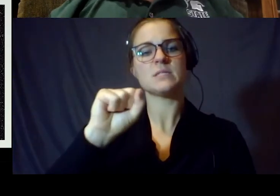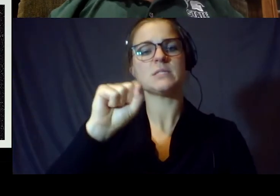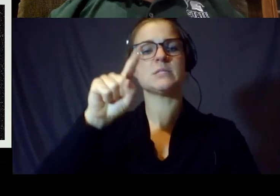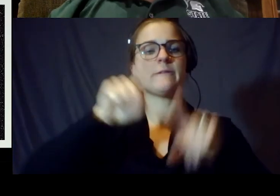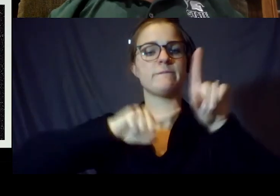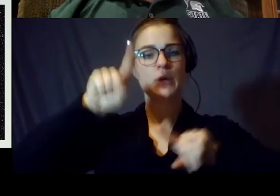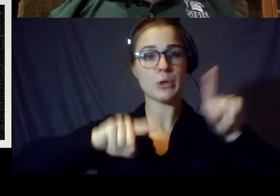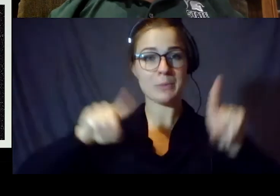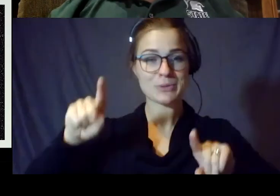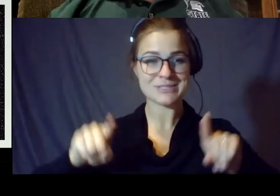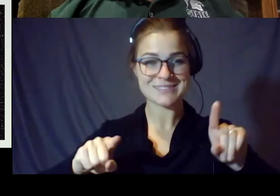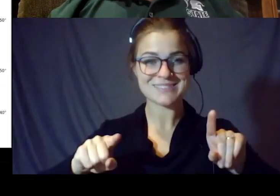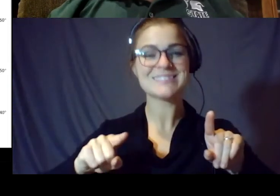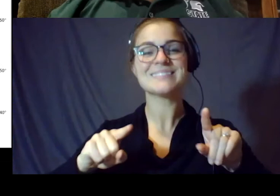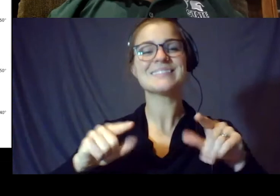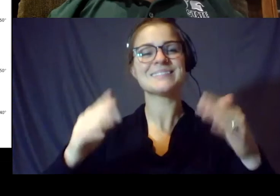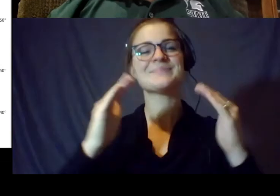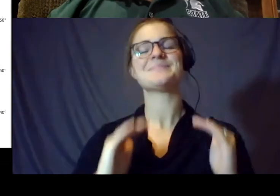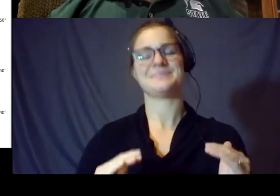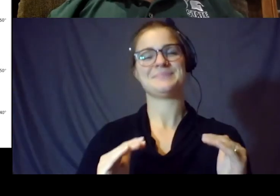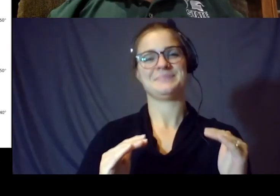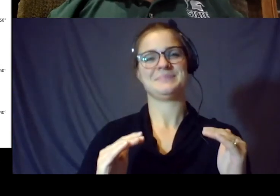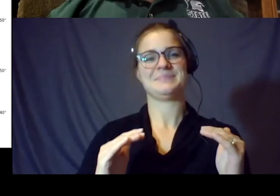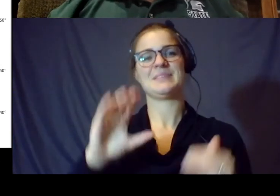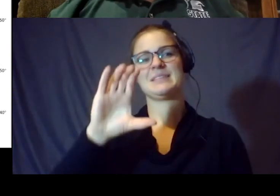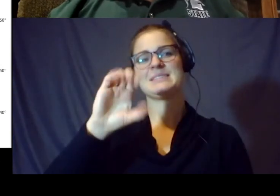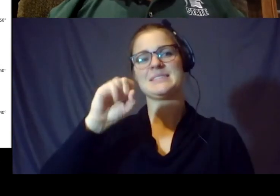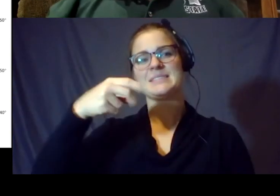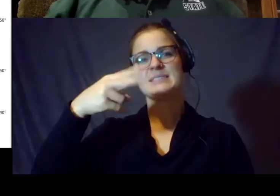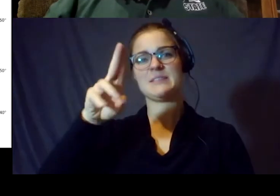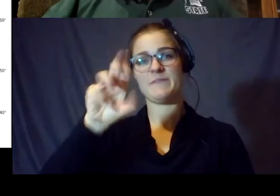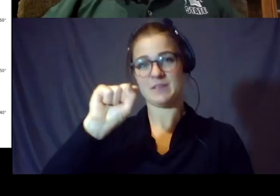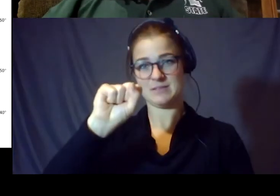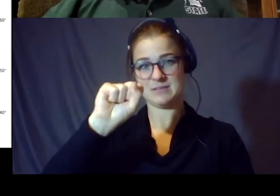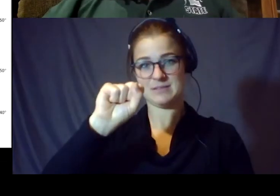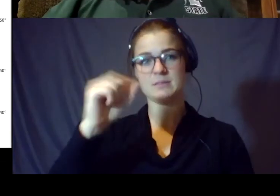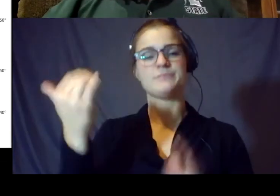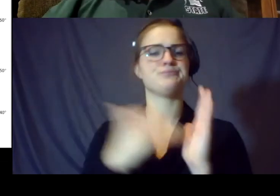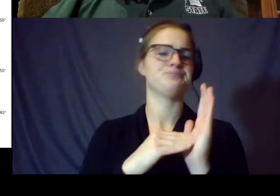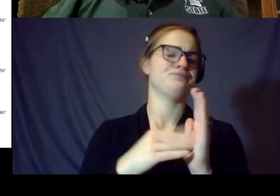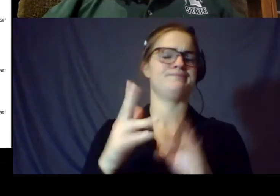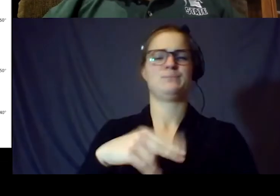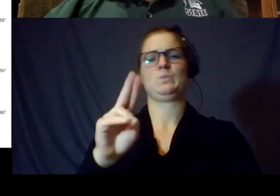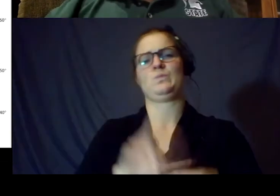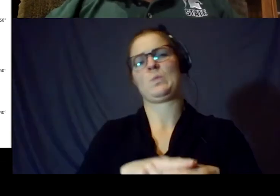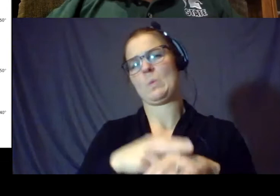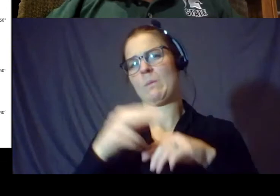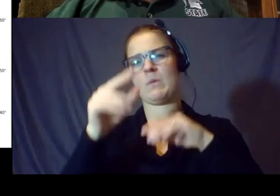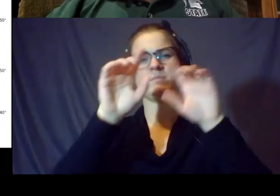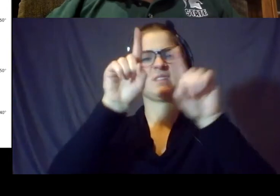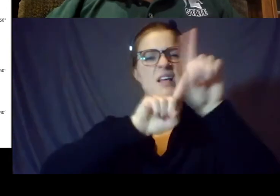The next star is Cepheus. Again, an average constellation. It's bigger